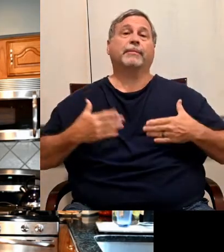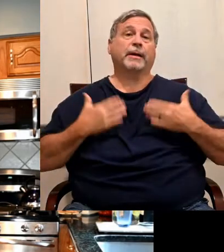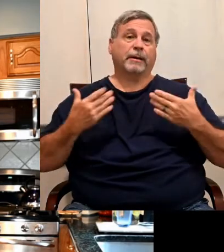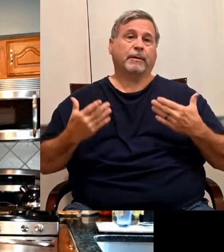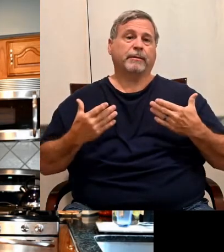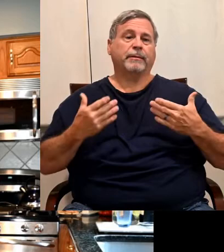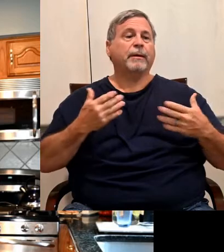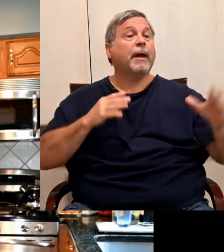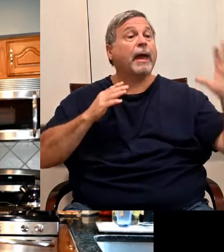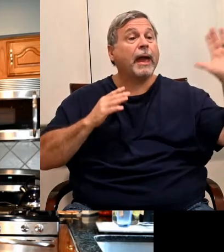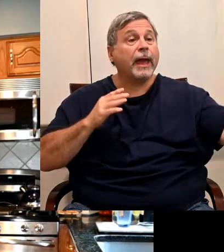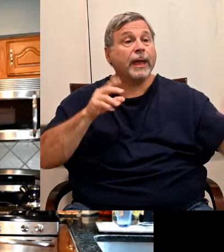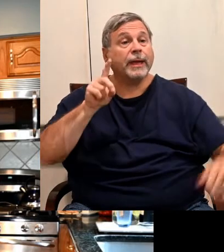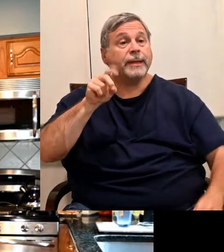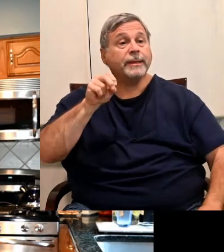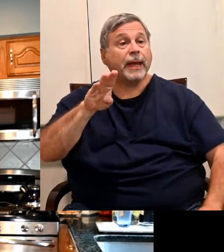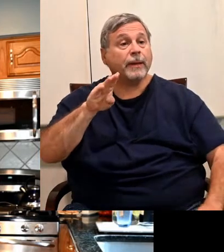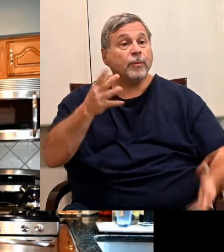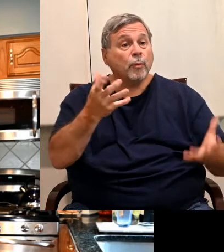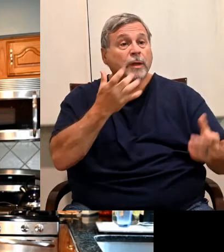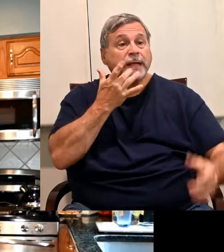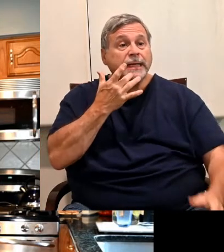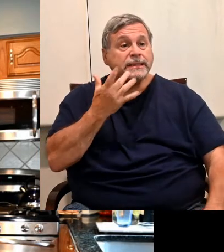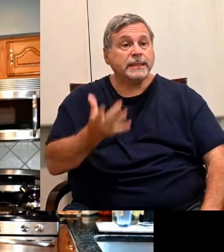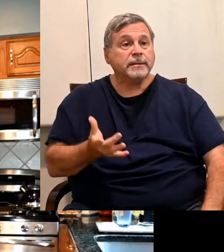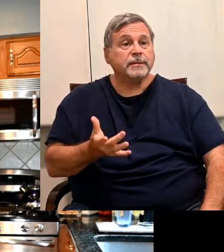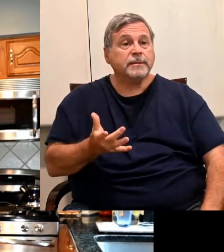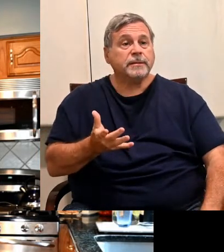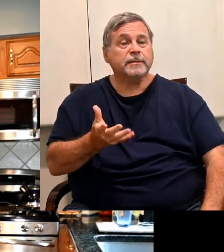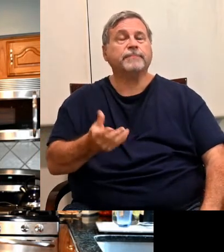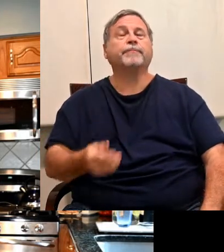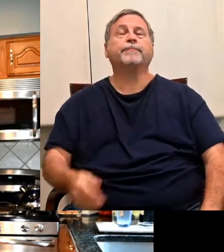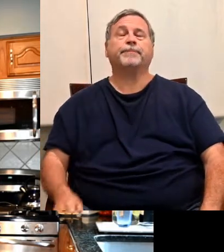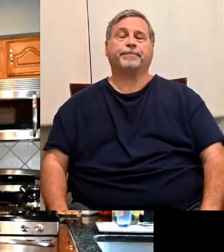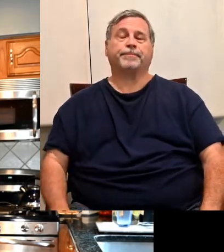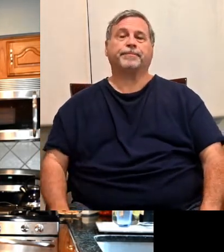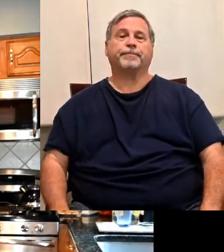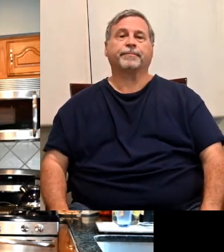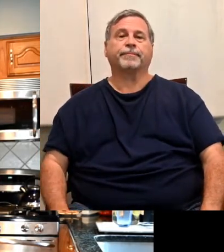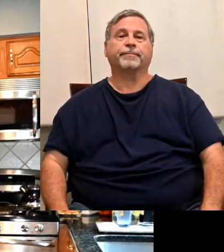going to be very happy with it. Hey Deb, want to taste?